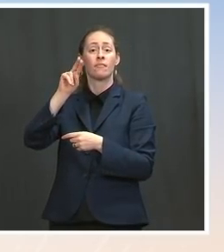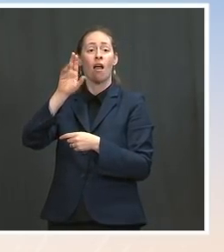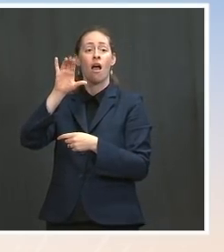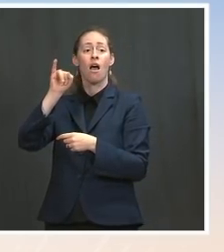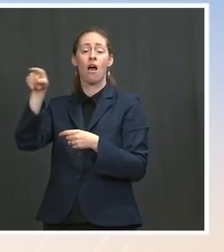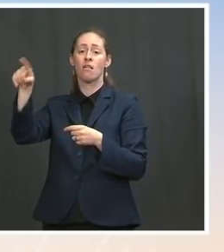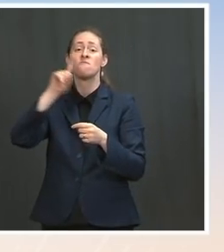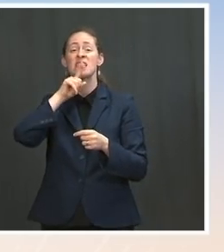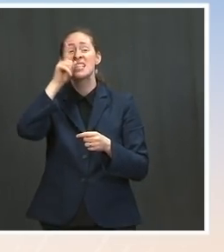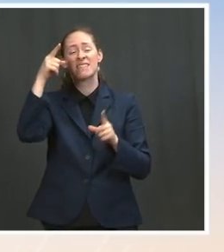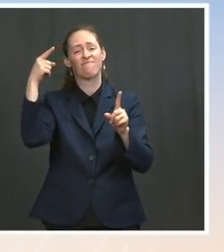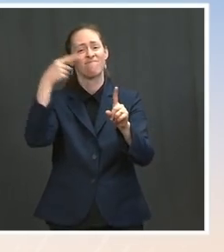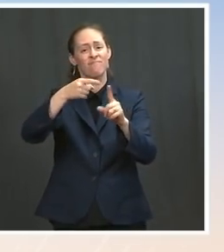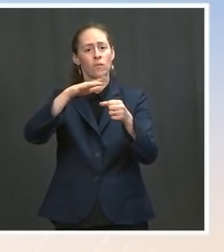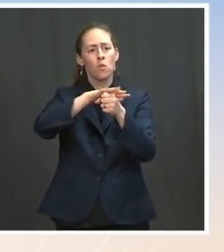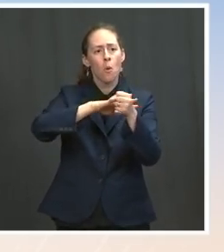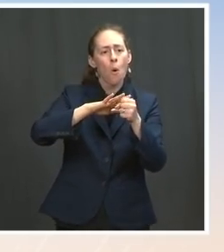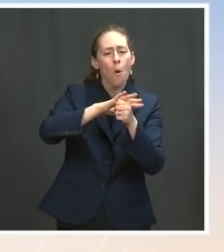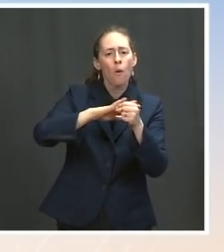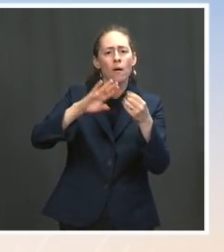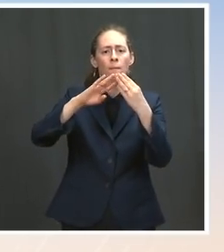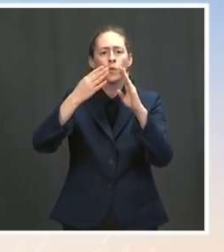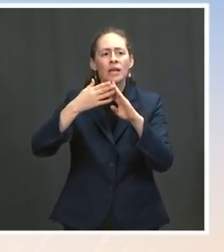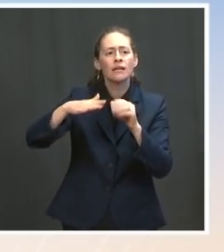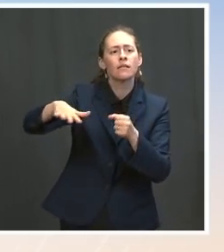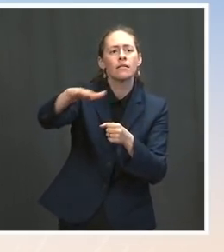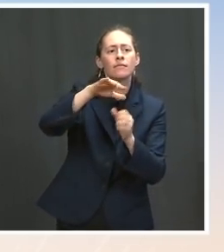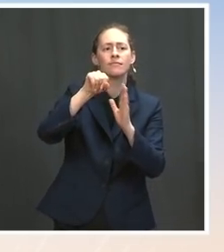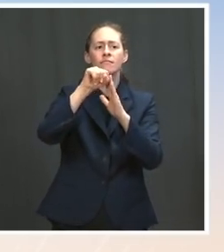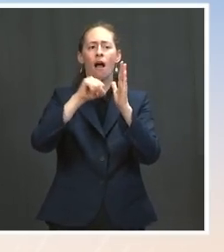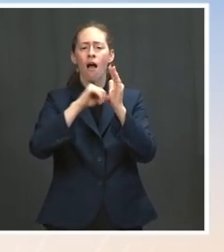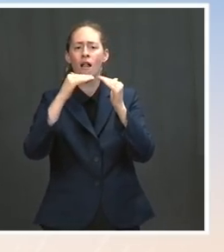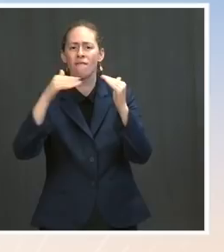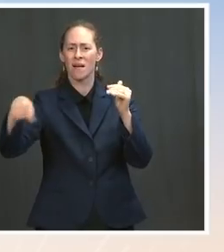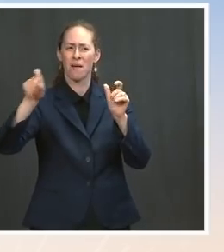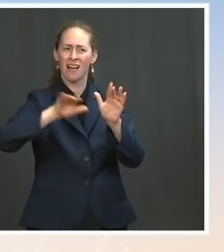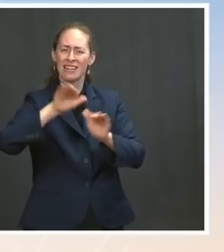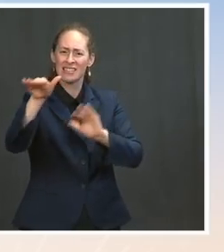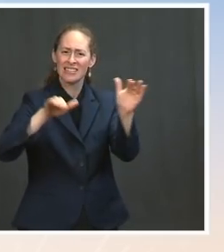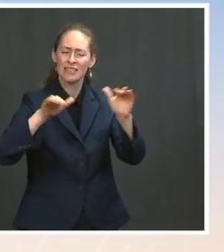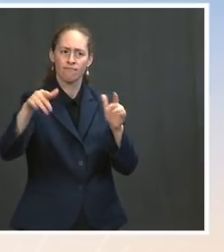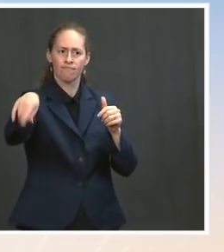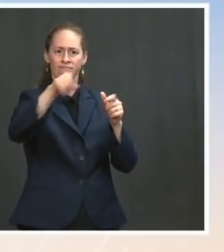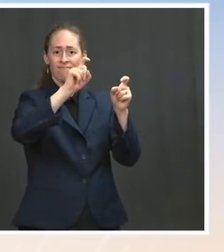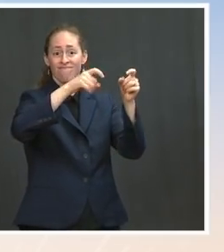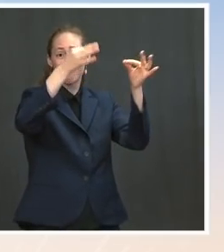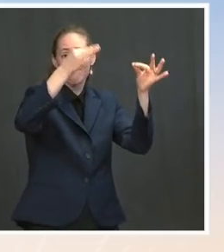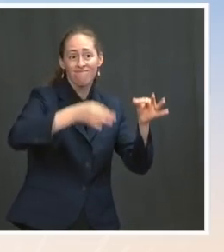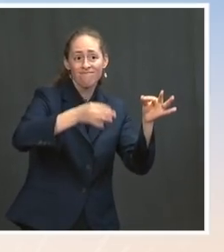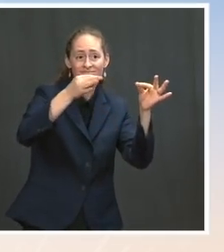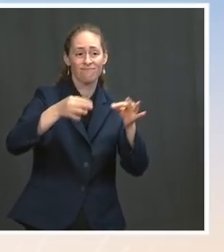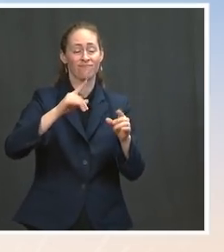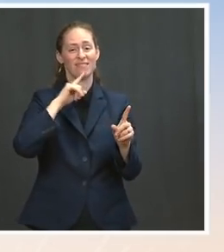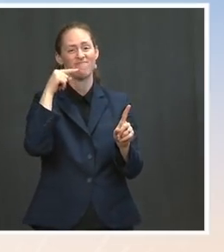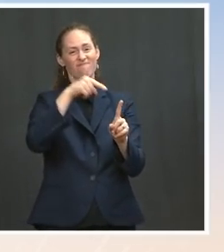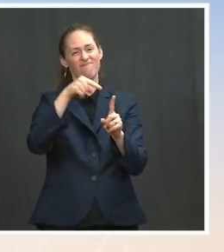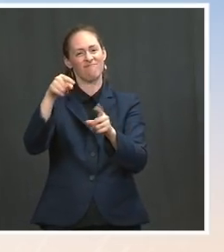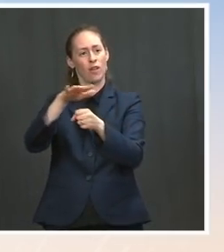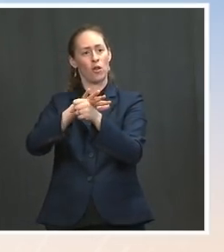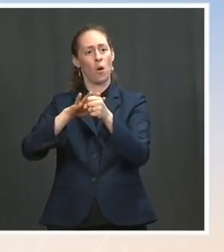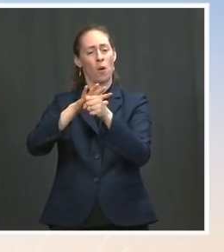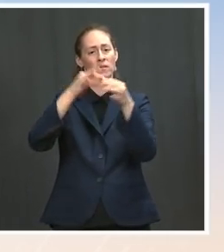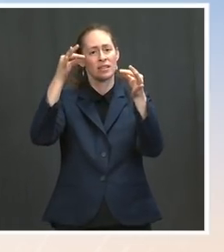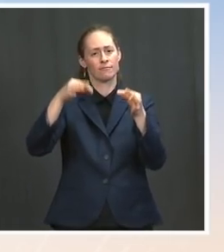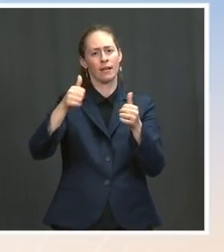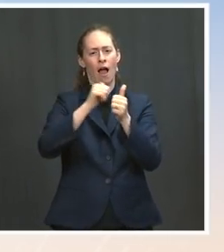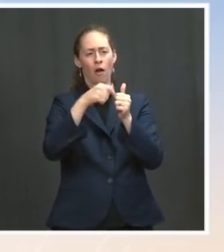states to see what their vaccination rate is and make determinations about what's going to work locally. That is how the assessments will need to be